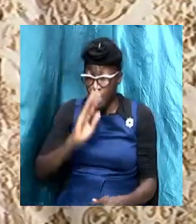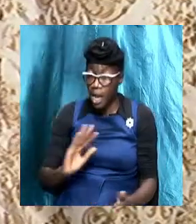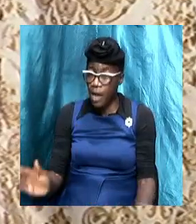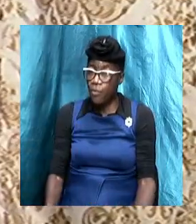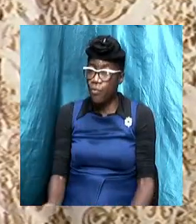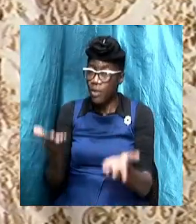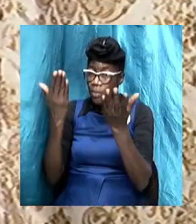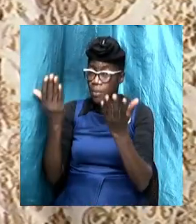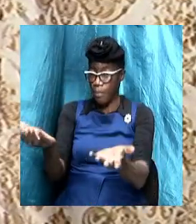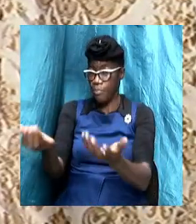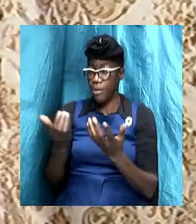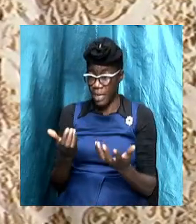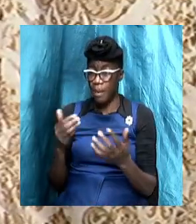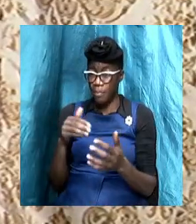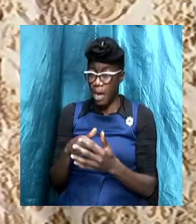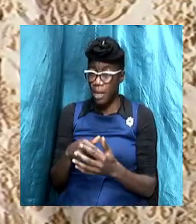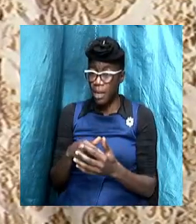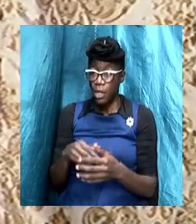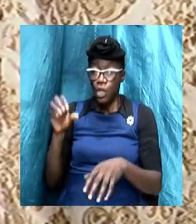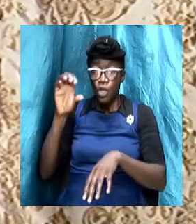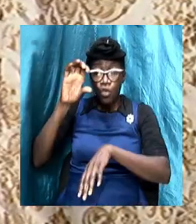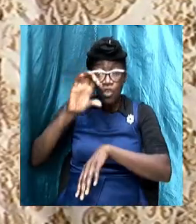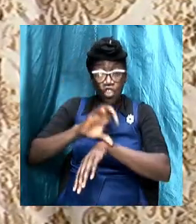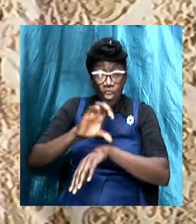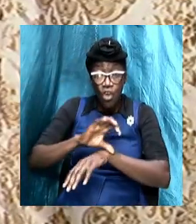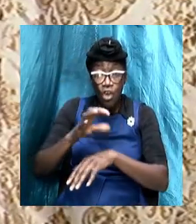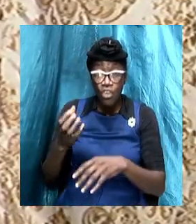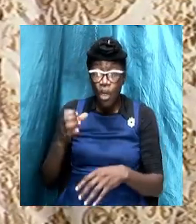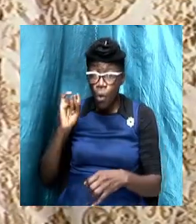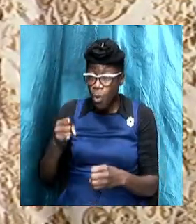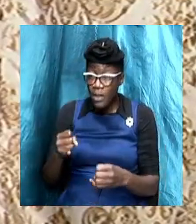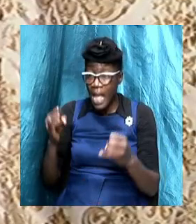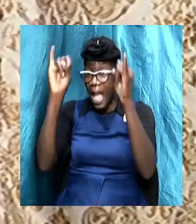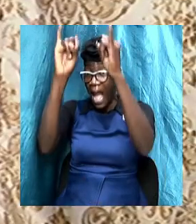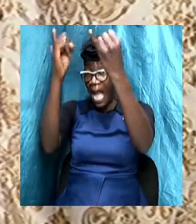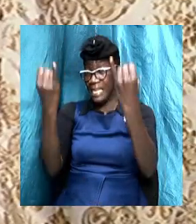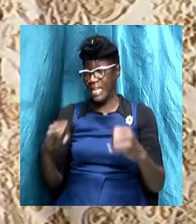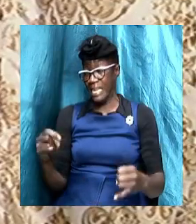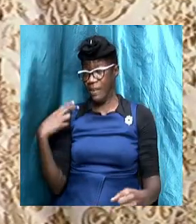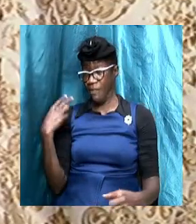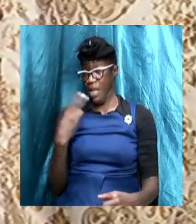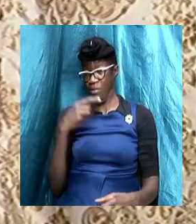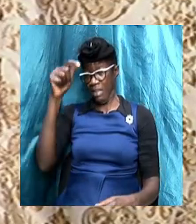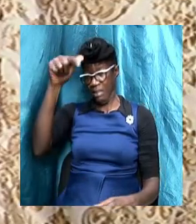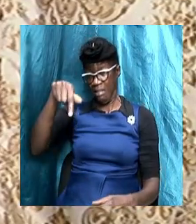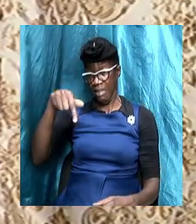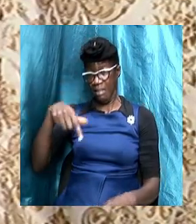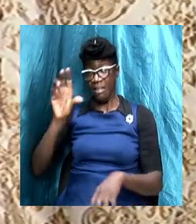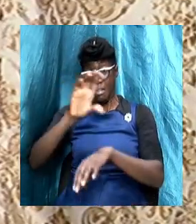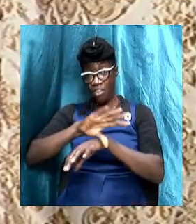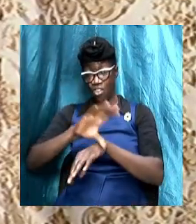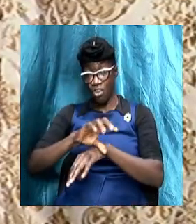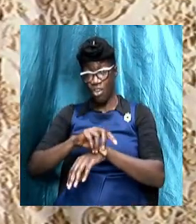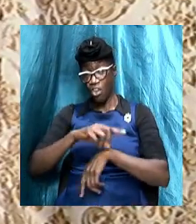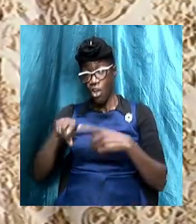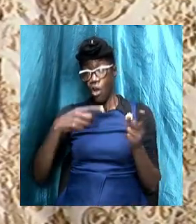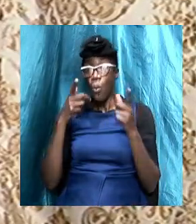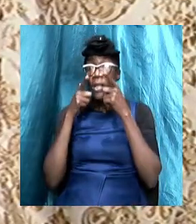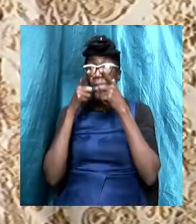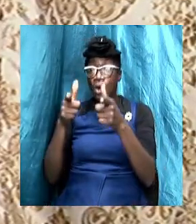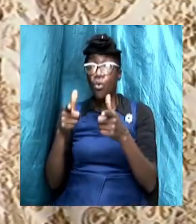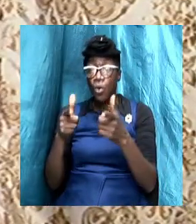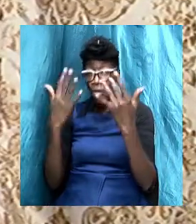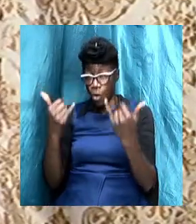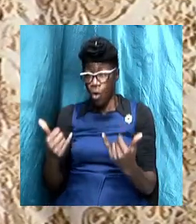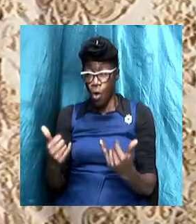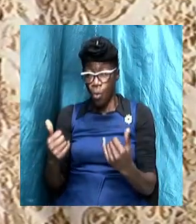to church today, would they identify us? Would they come to church and say, this is the church? Amen. When they look at how we treat